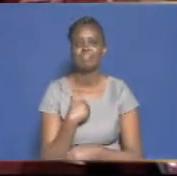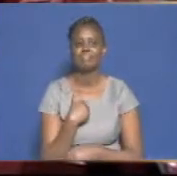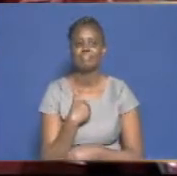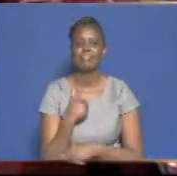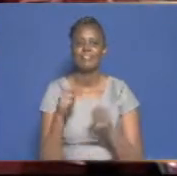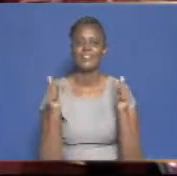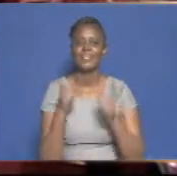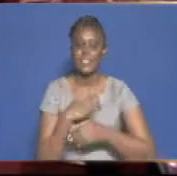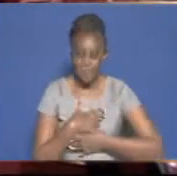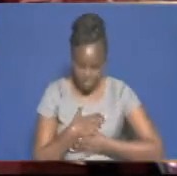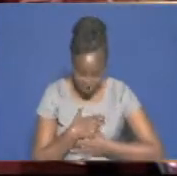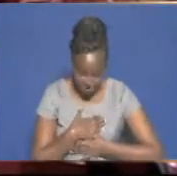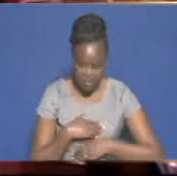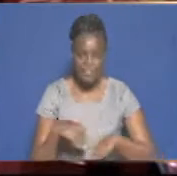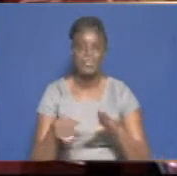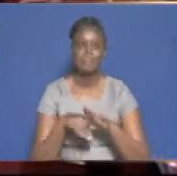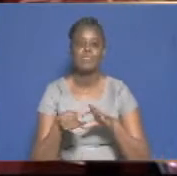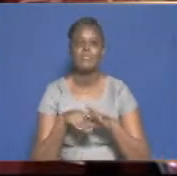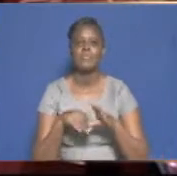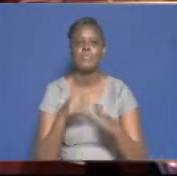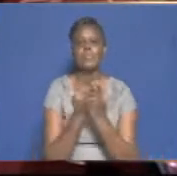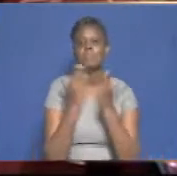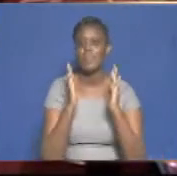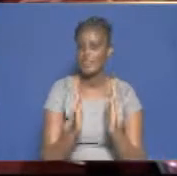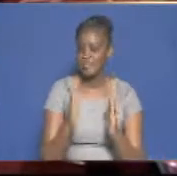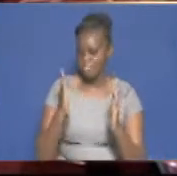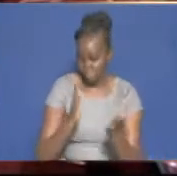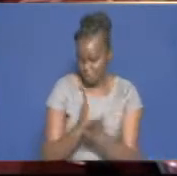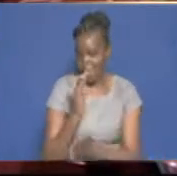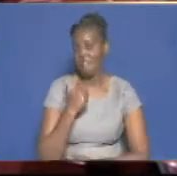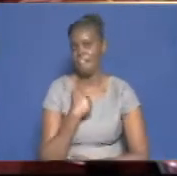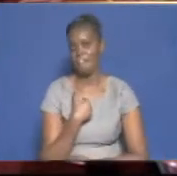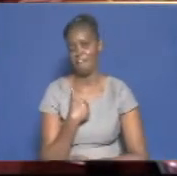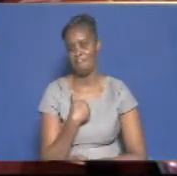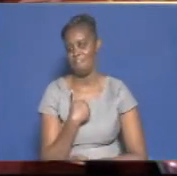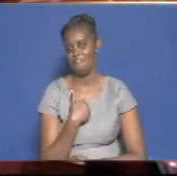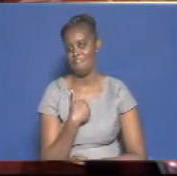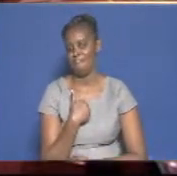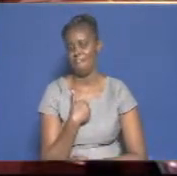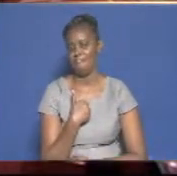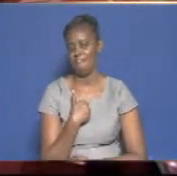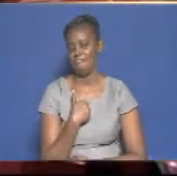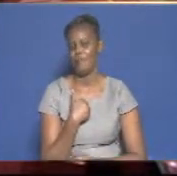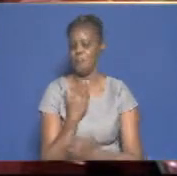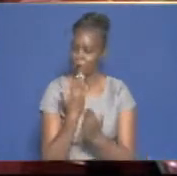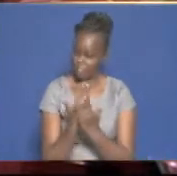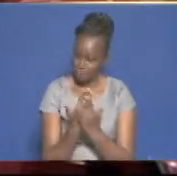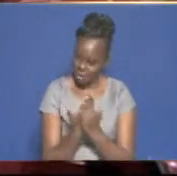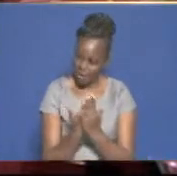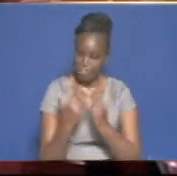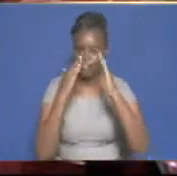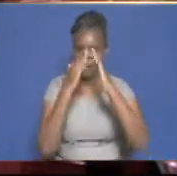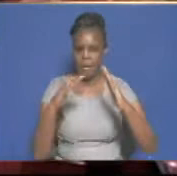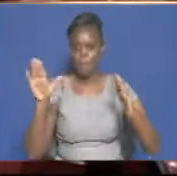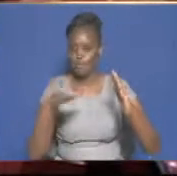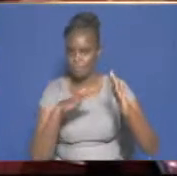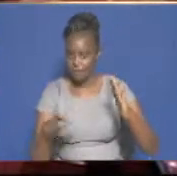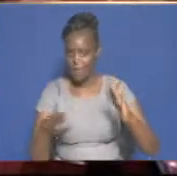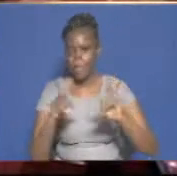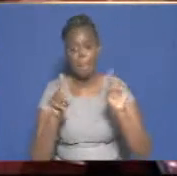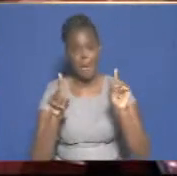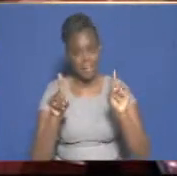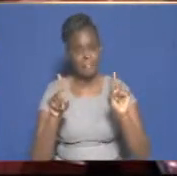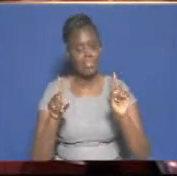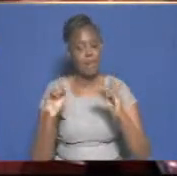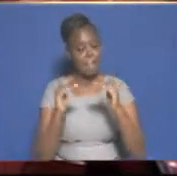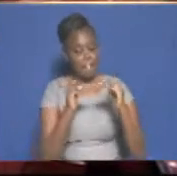Well, honourable members, well, you know, the petitioners have a right, of course, to petition the House, but of course, it's